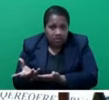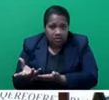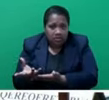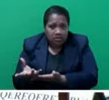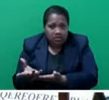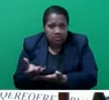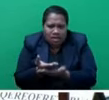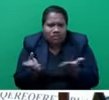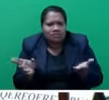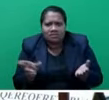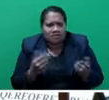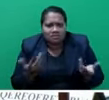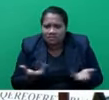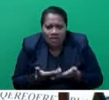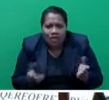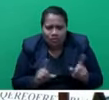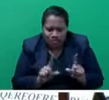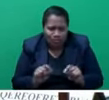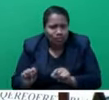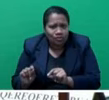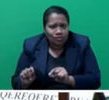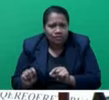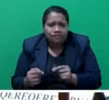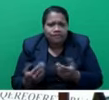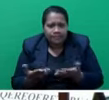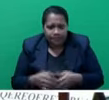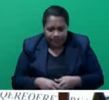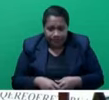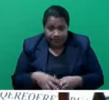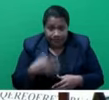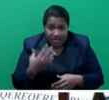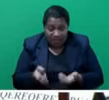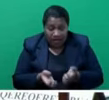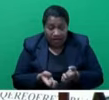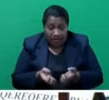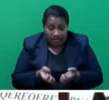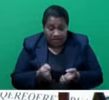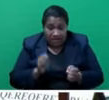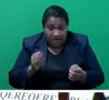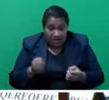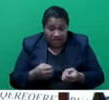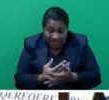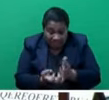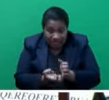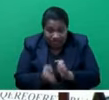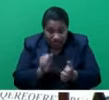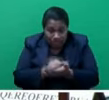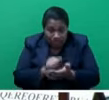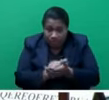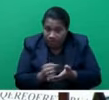done, whether it is creating effectiveness and efficiency, whether the input, which